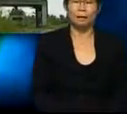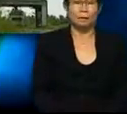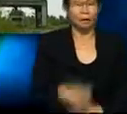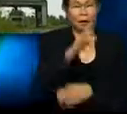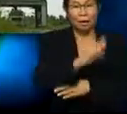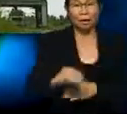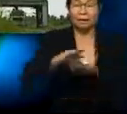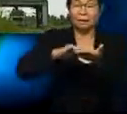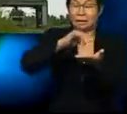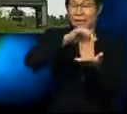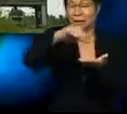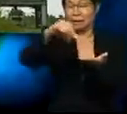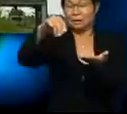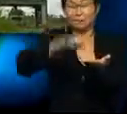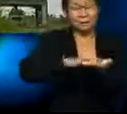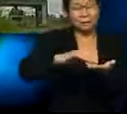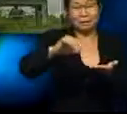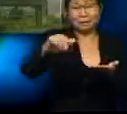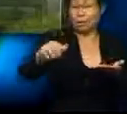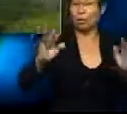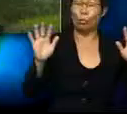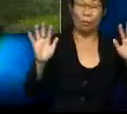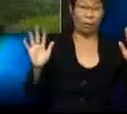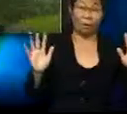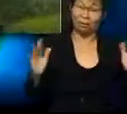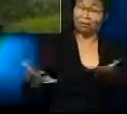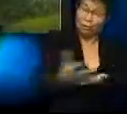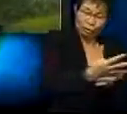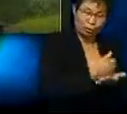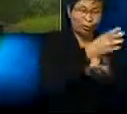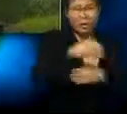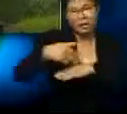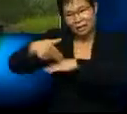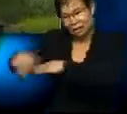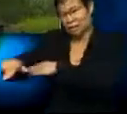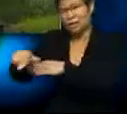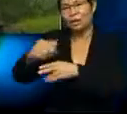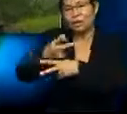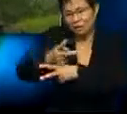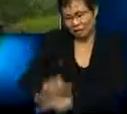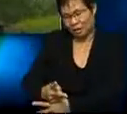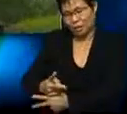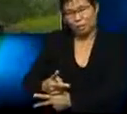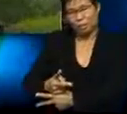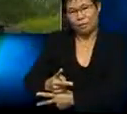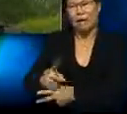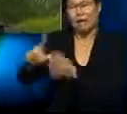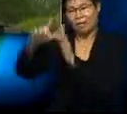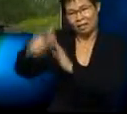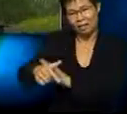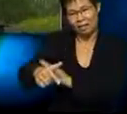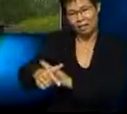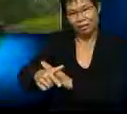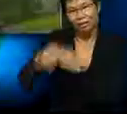And the dust? Well, it's collected and taken to a storage container, and then it